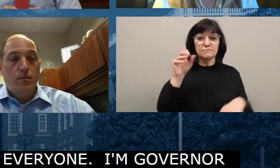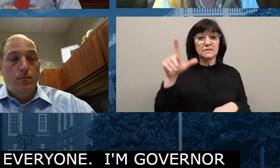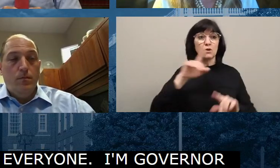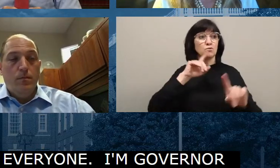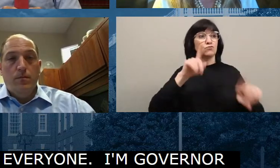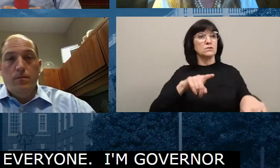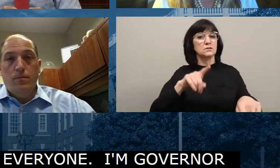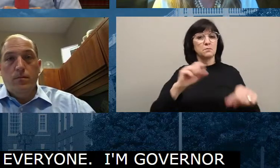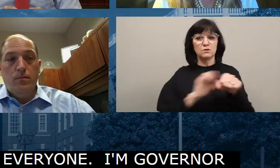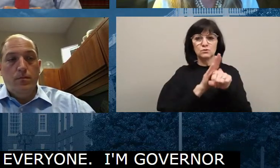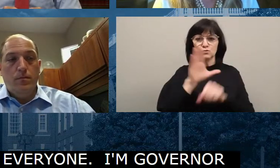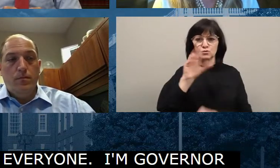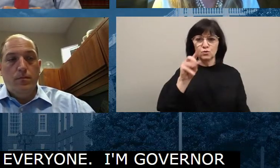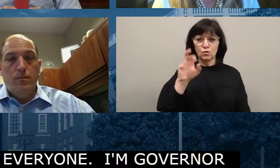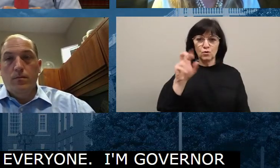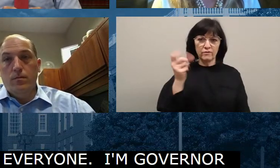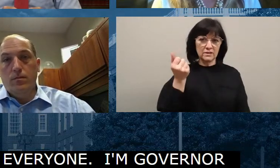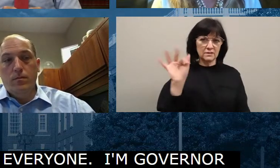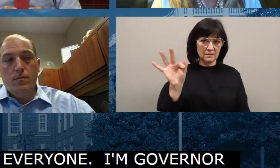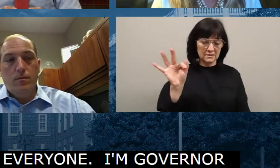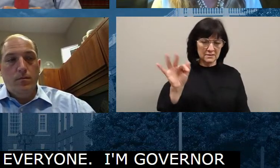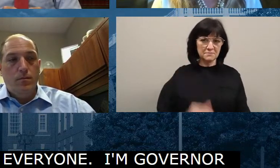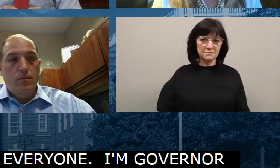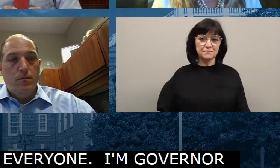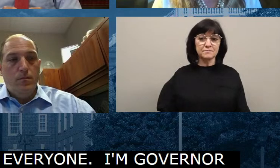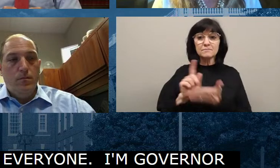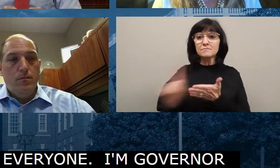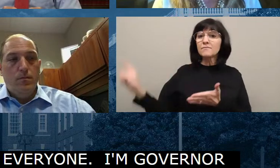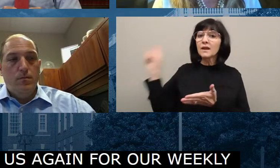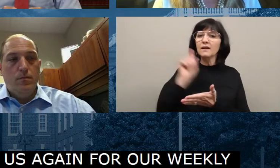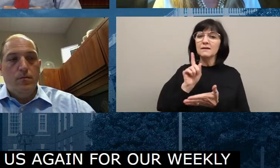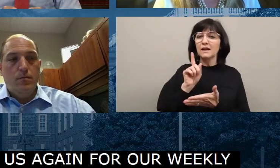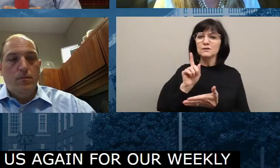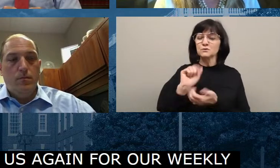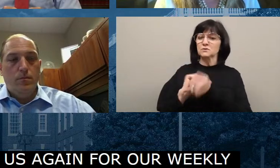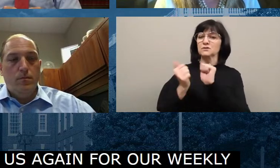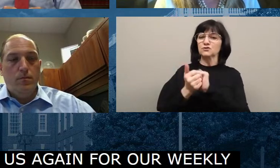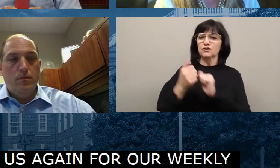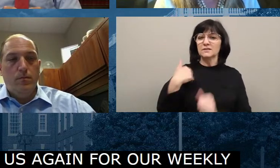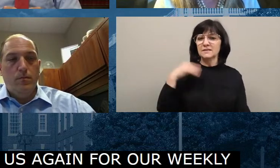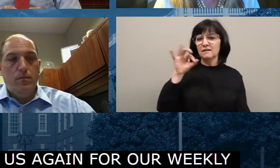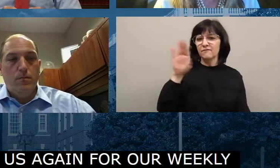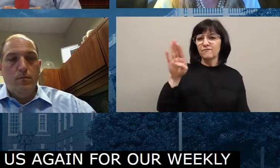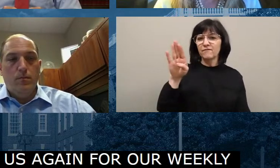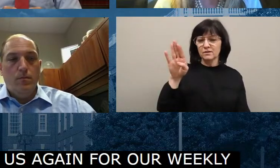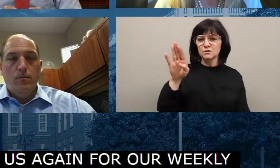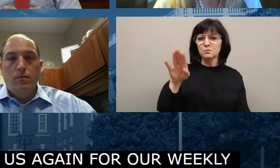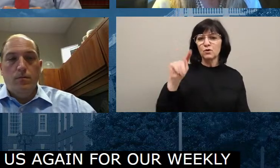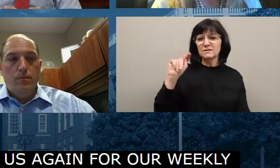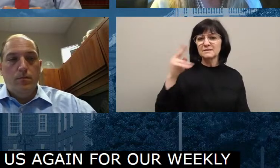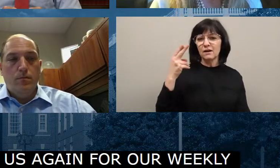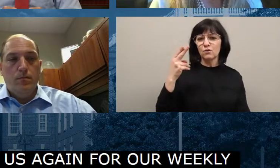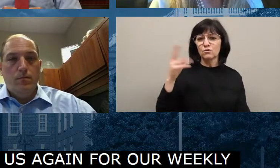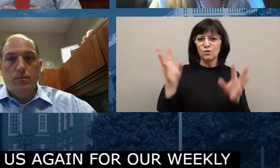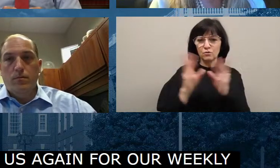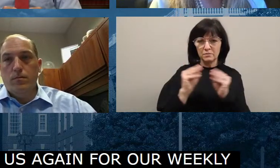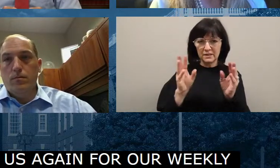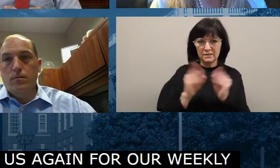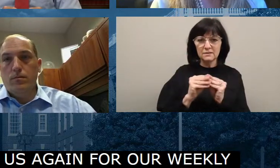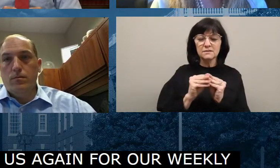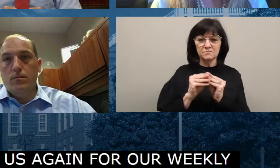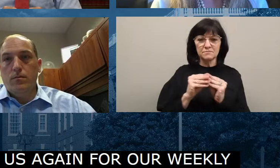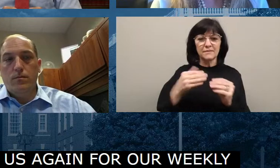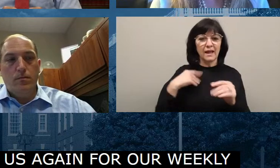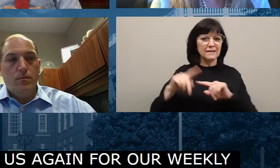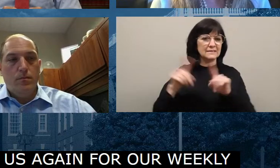We're back again. Last week, we had our Facebook Live town hall meeting in the evening on last Tuesday. We had a different crew. We've